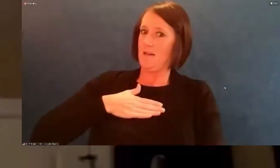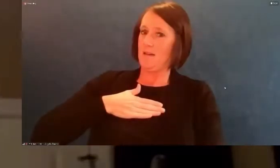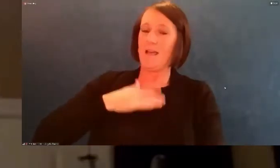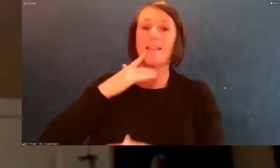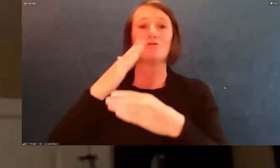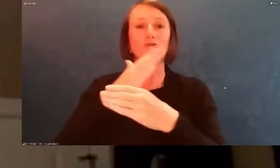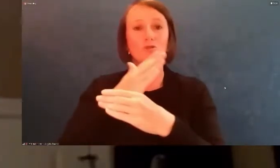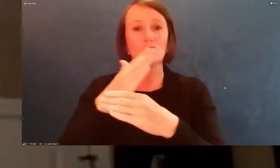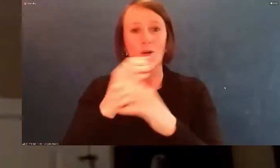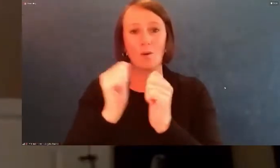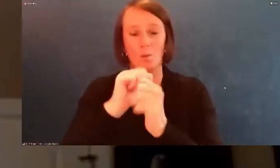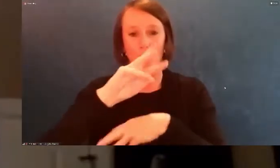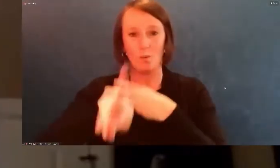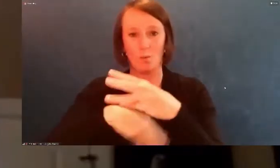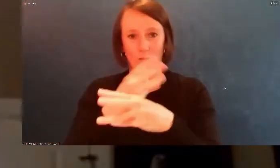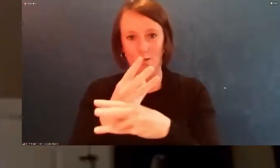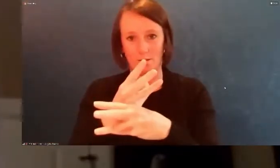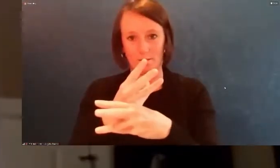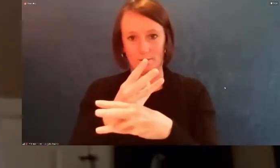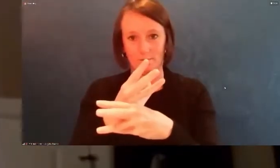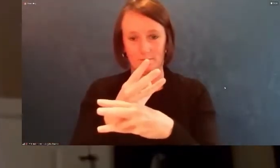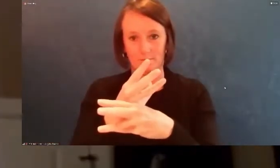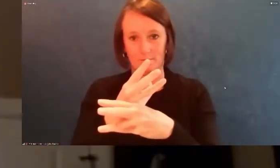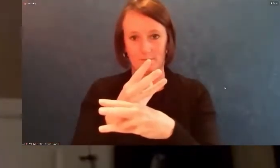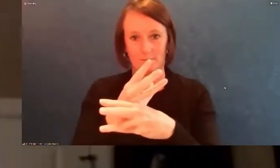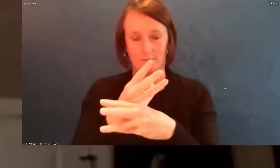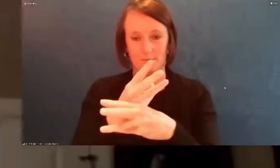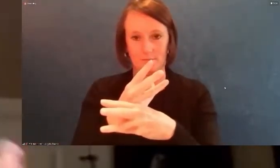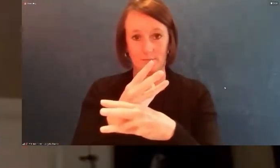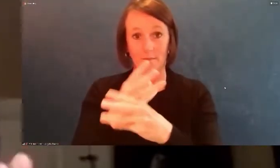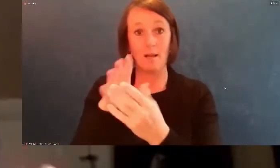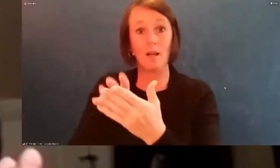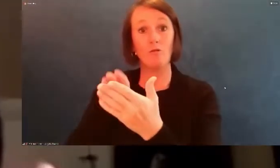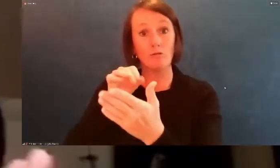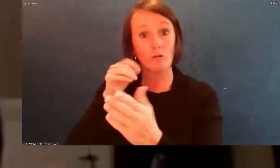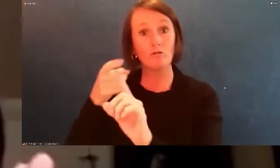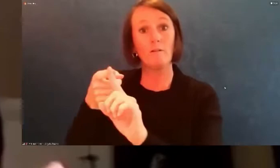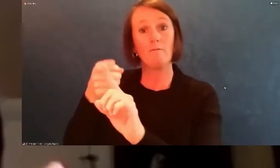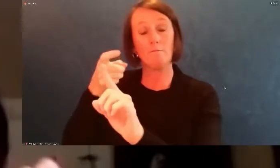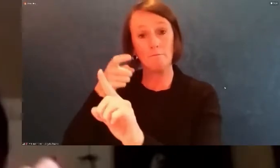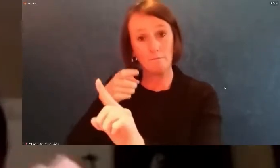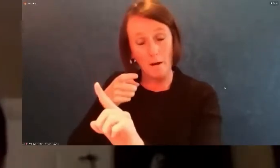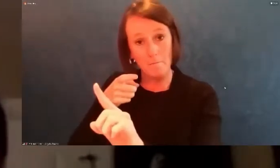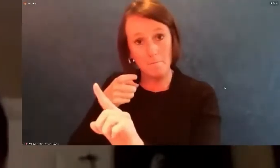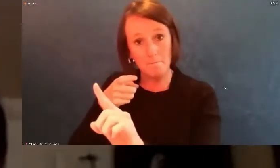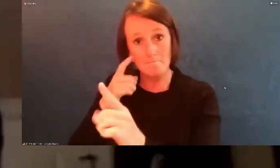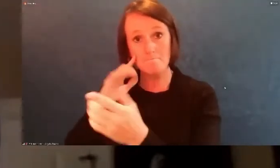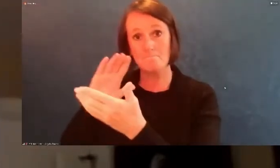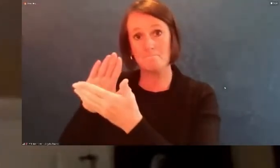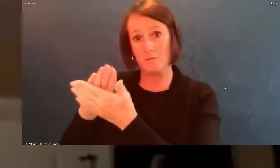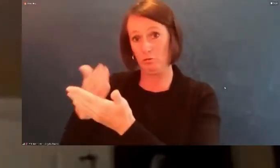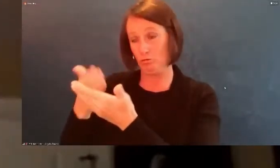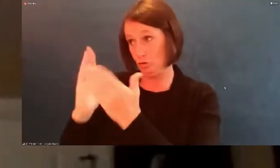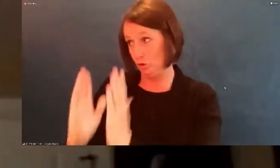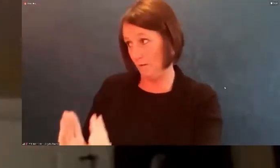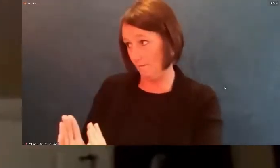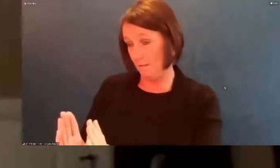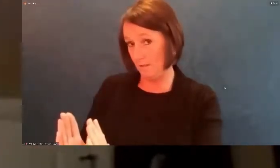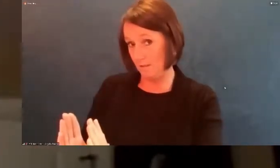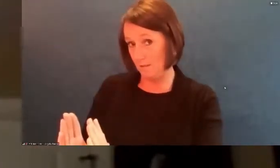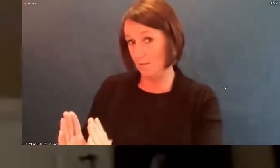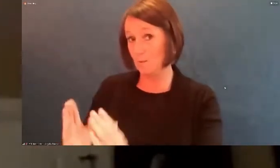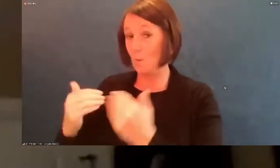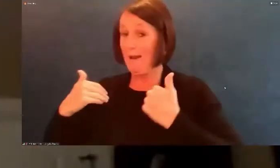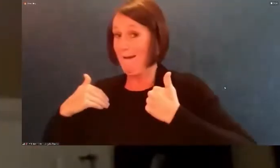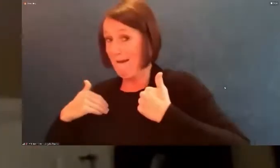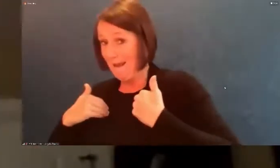time. David King really showed us when we were young that every animal has medicine power and every human being is